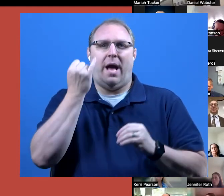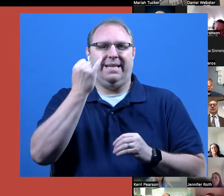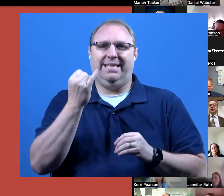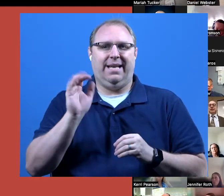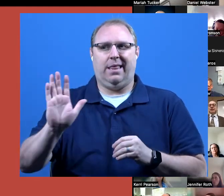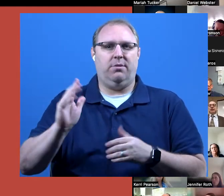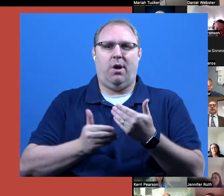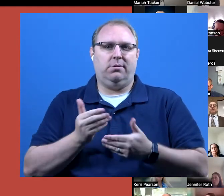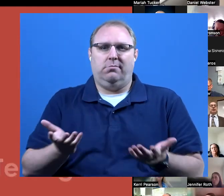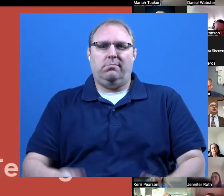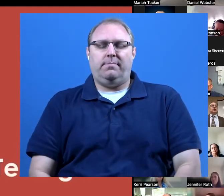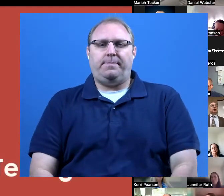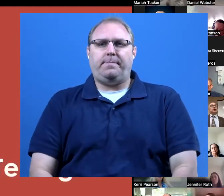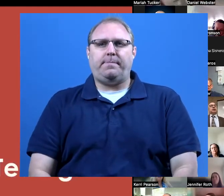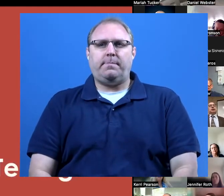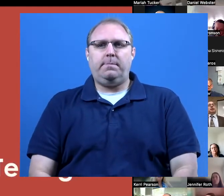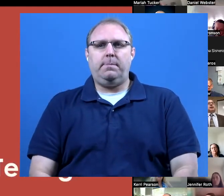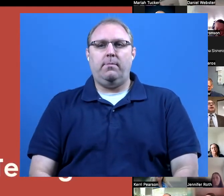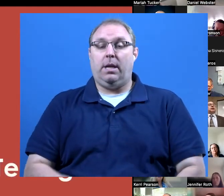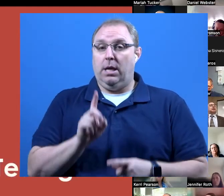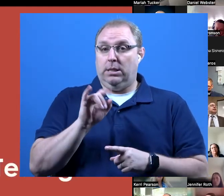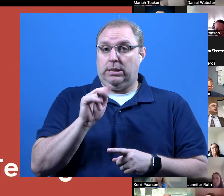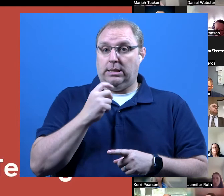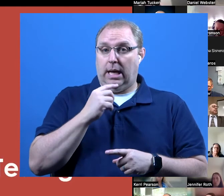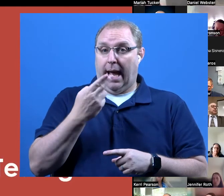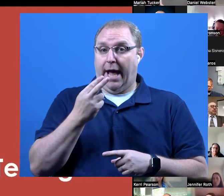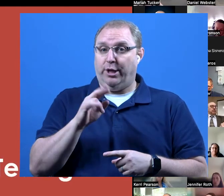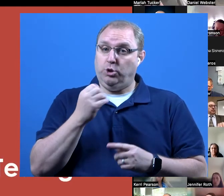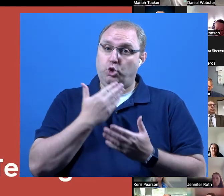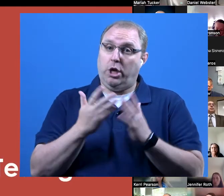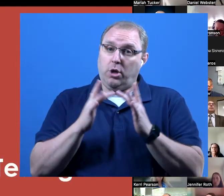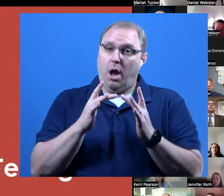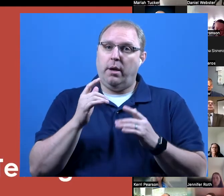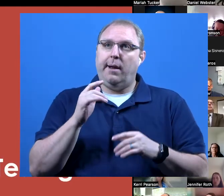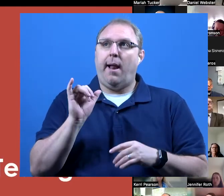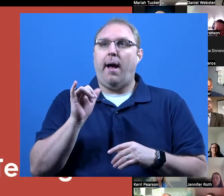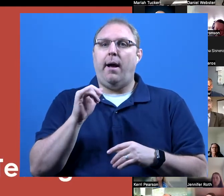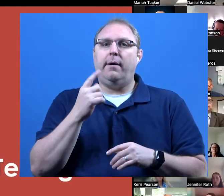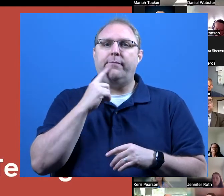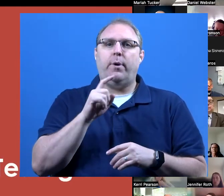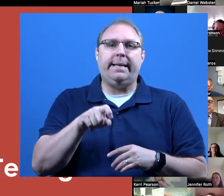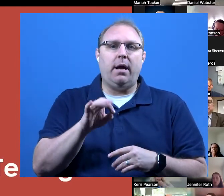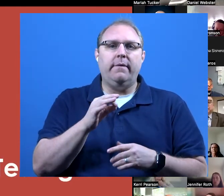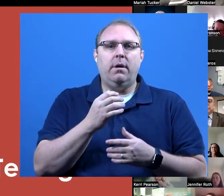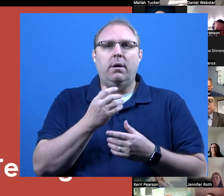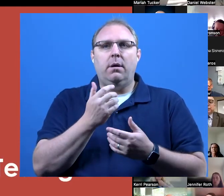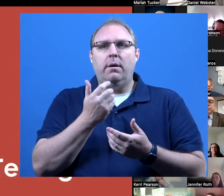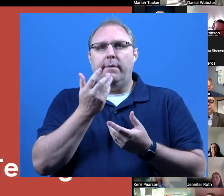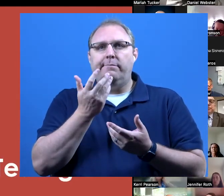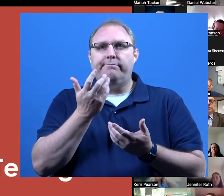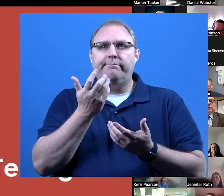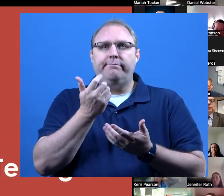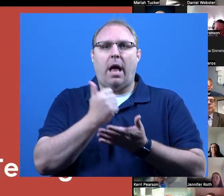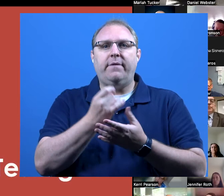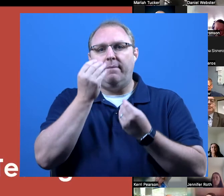right. So you. Okay, I'm gonna jump in, Mark. Okay. Just for, you can stay here. So we've got